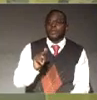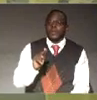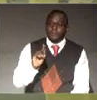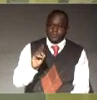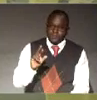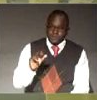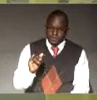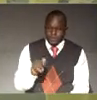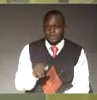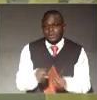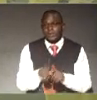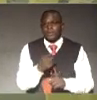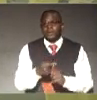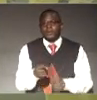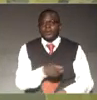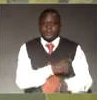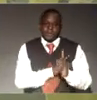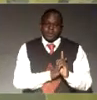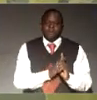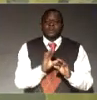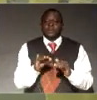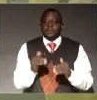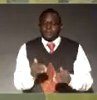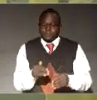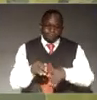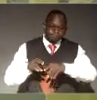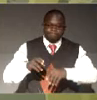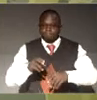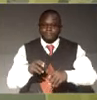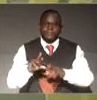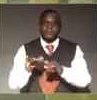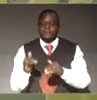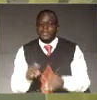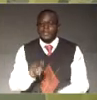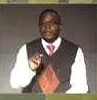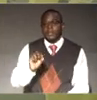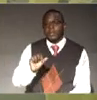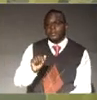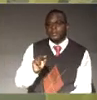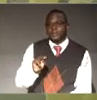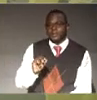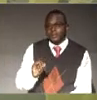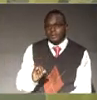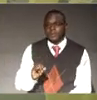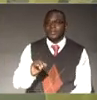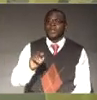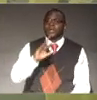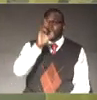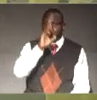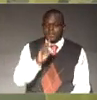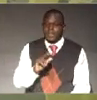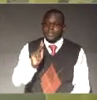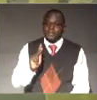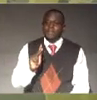police in Kampala and its suburbs. The night operation was carried out in Nsangi, Rubaga, Nansana, Chanja